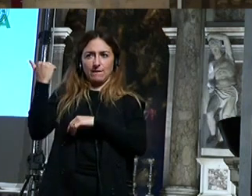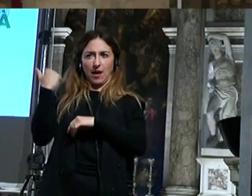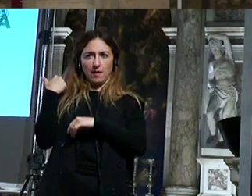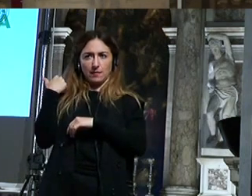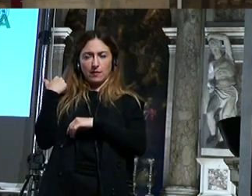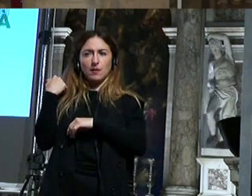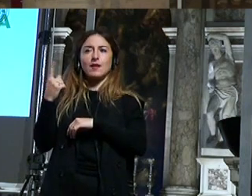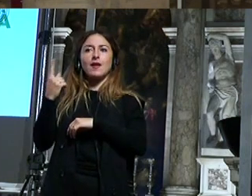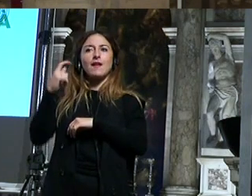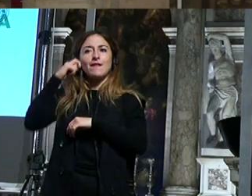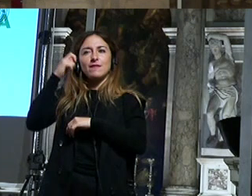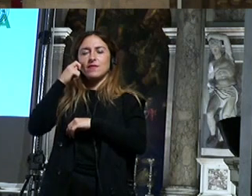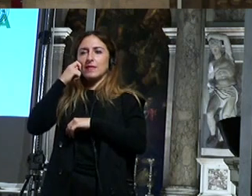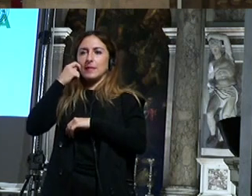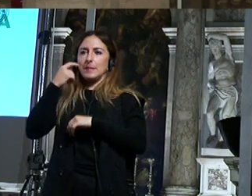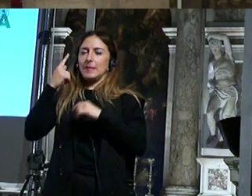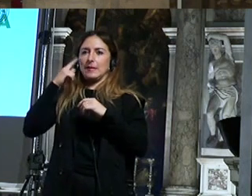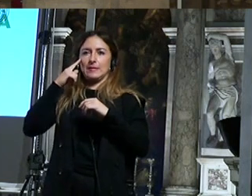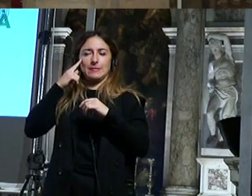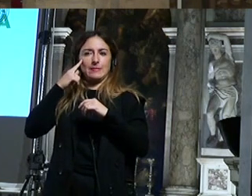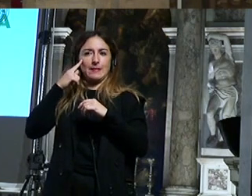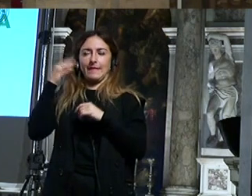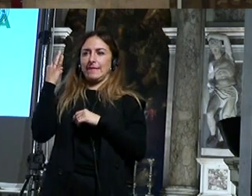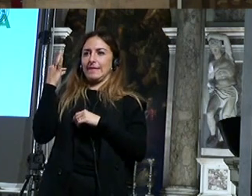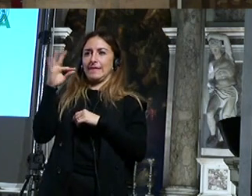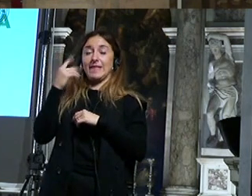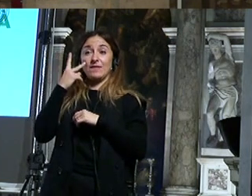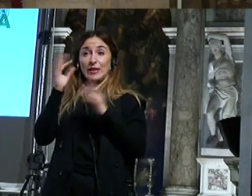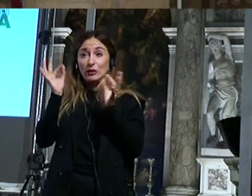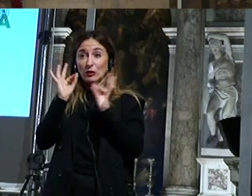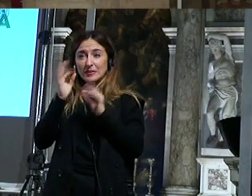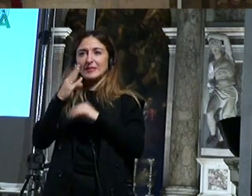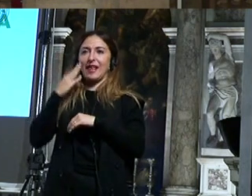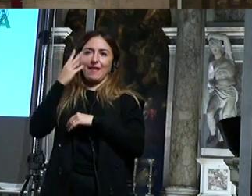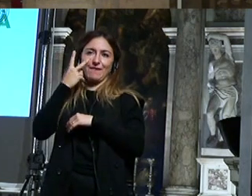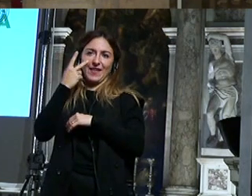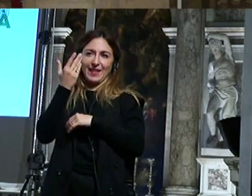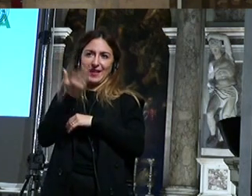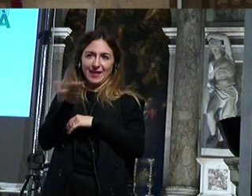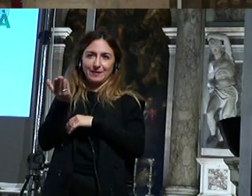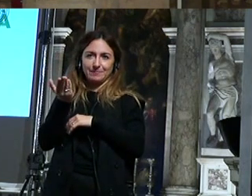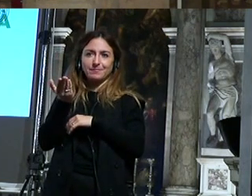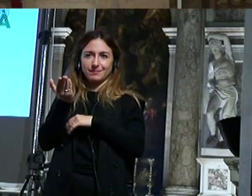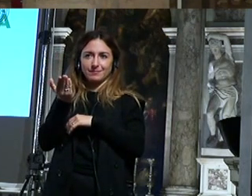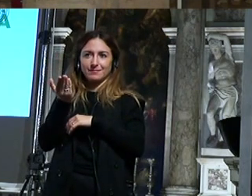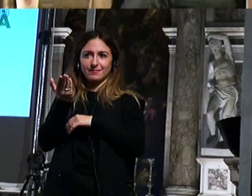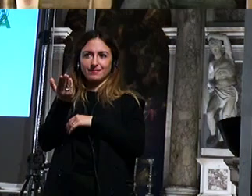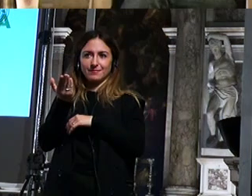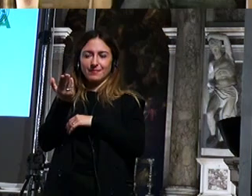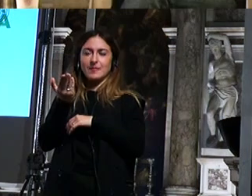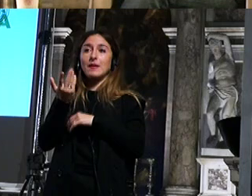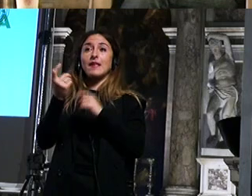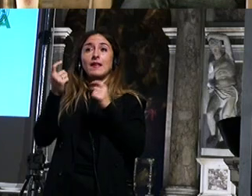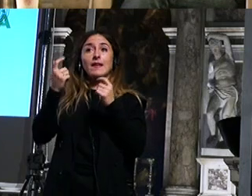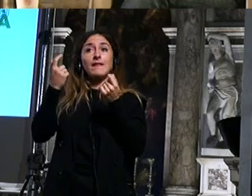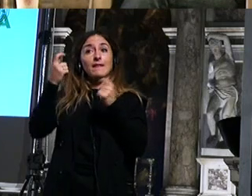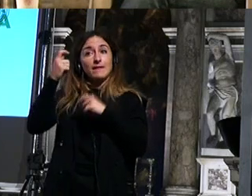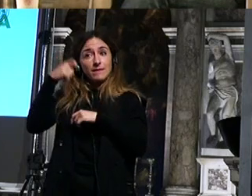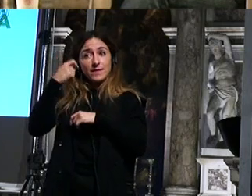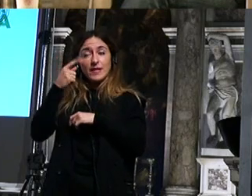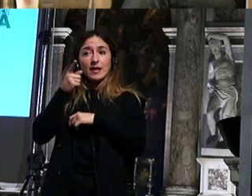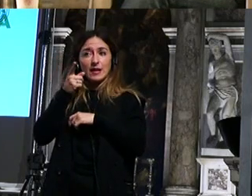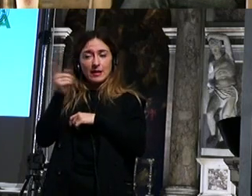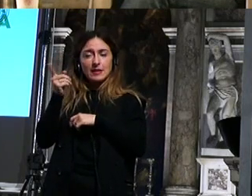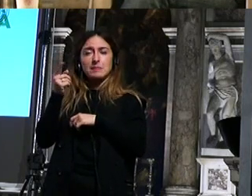If you haven't seen it, please do. But most of the film, as the narrator describes, is this actor's